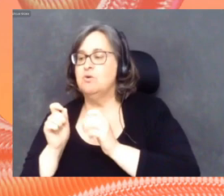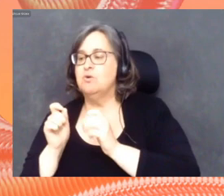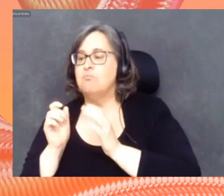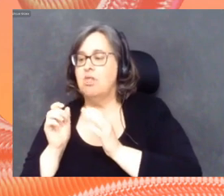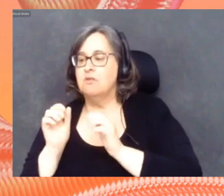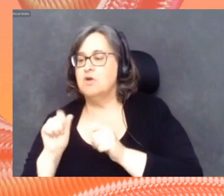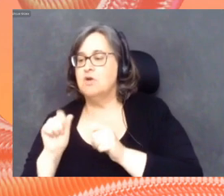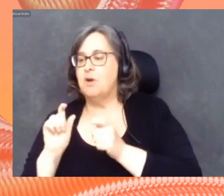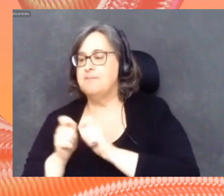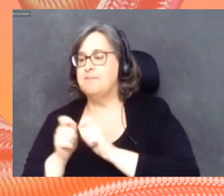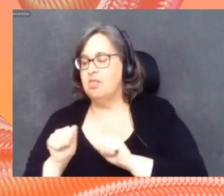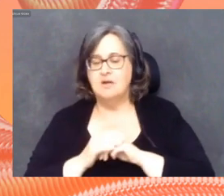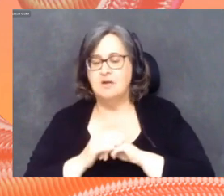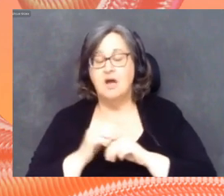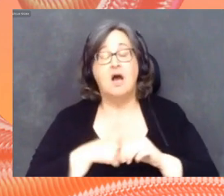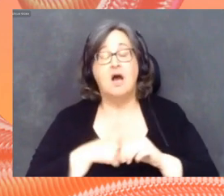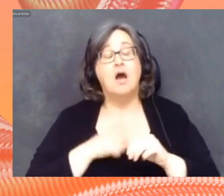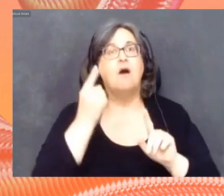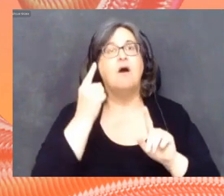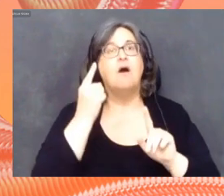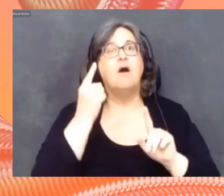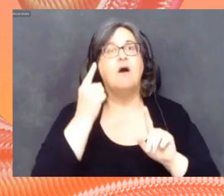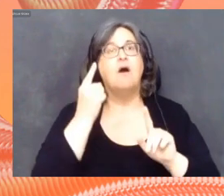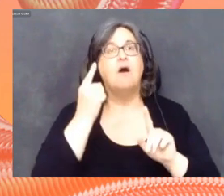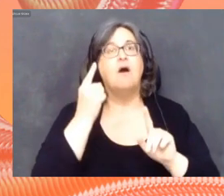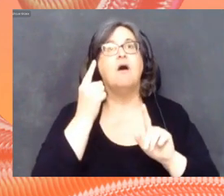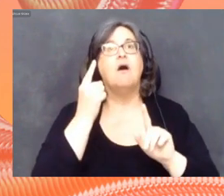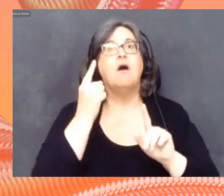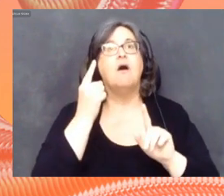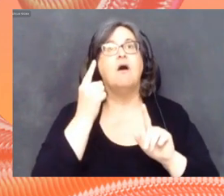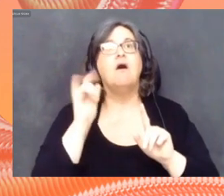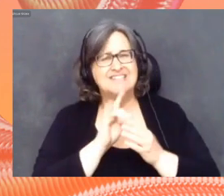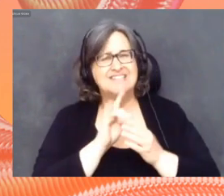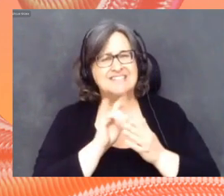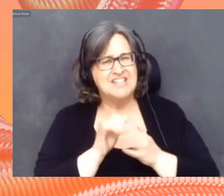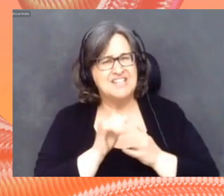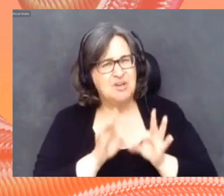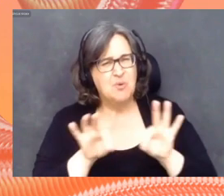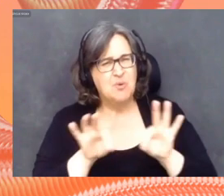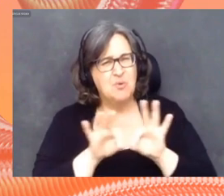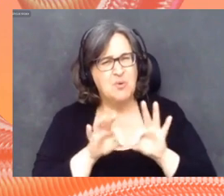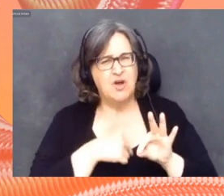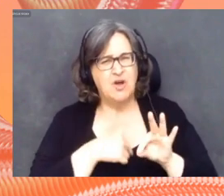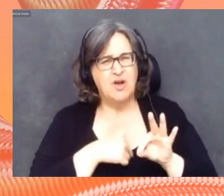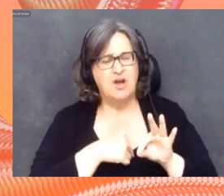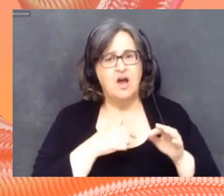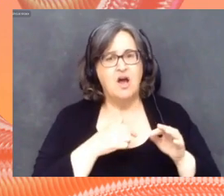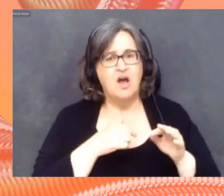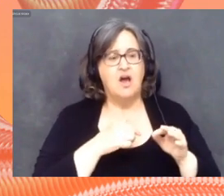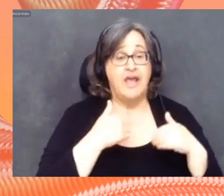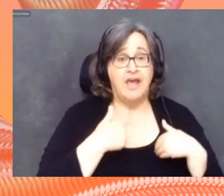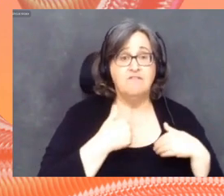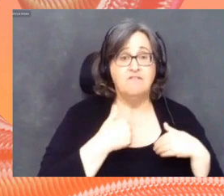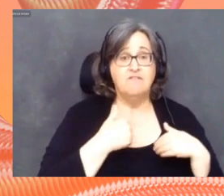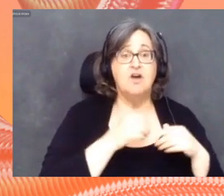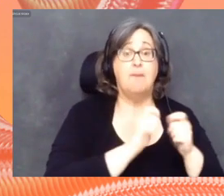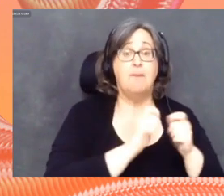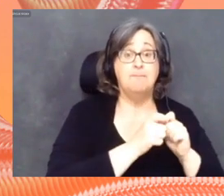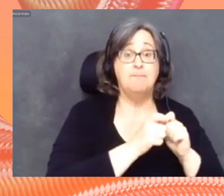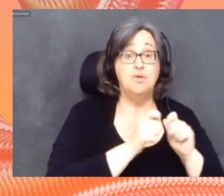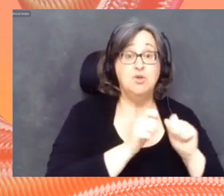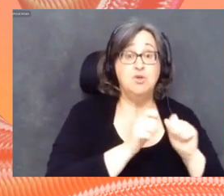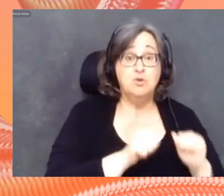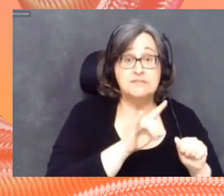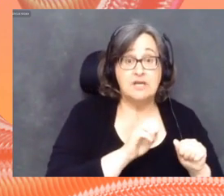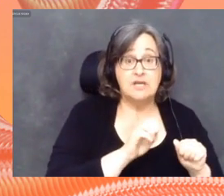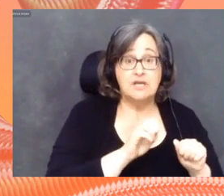been having this aha, like, is it important that I'm a mutable sign in this moment? And is